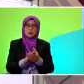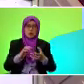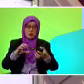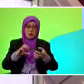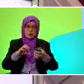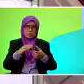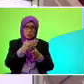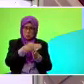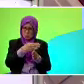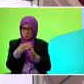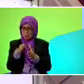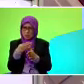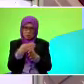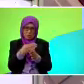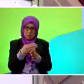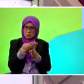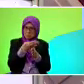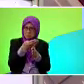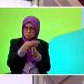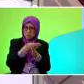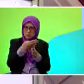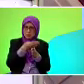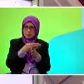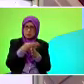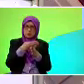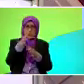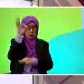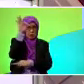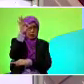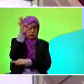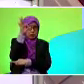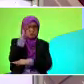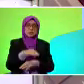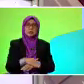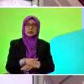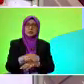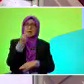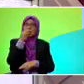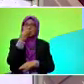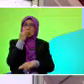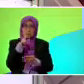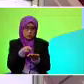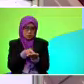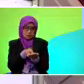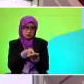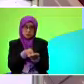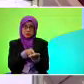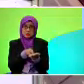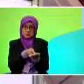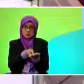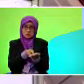leaves, and also food poisoning. And here I have a number of infectious